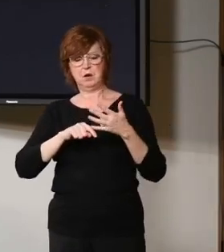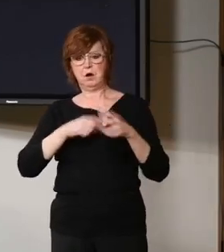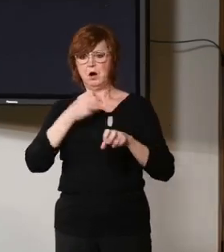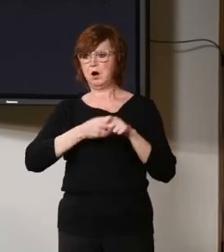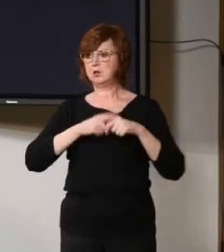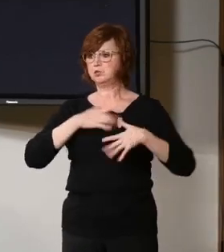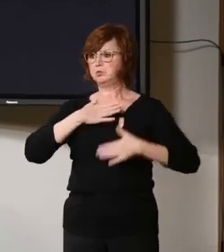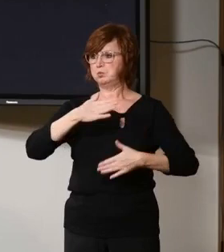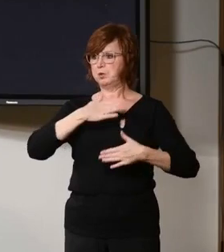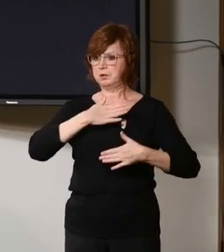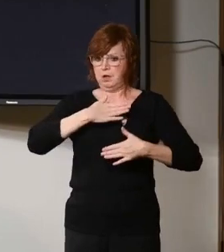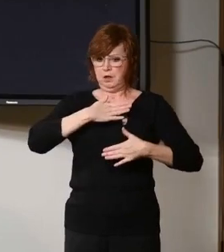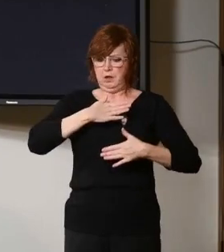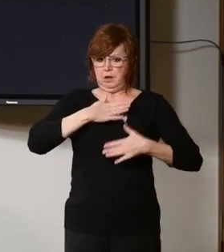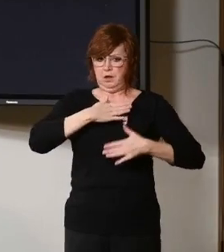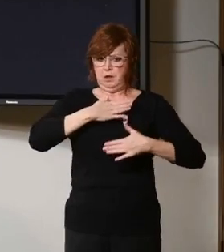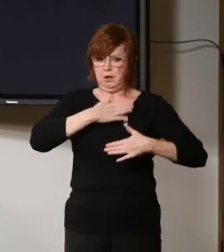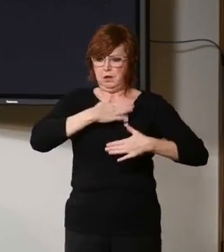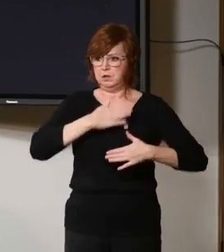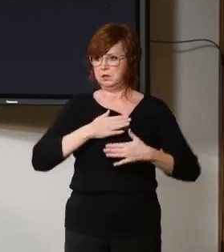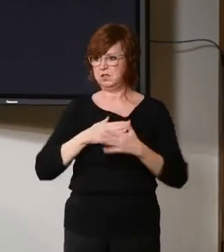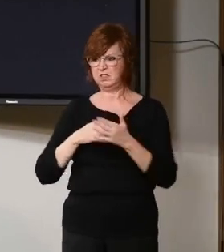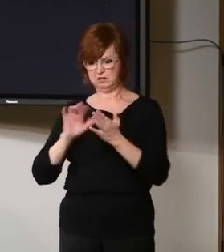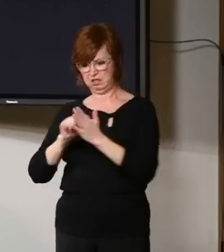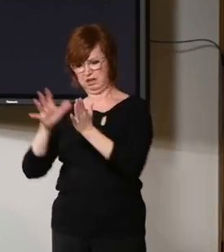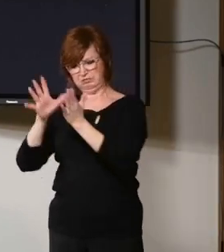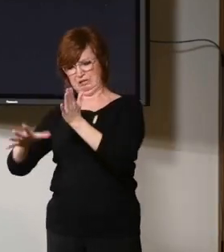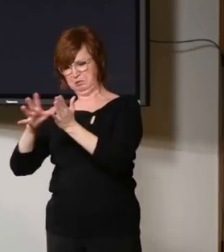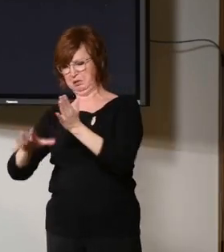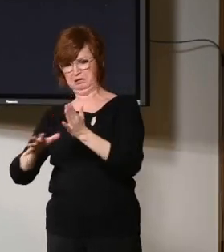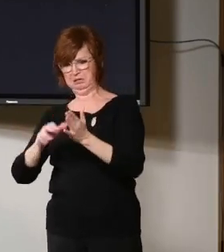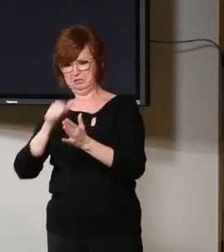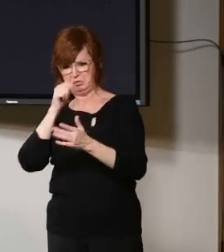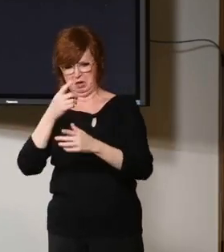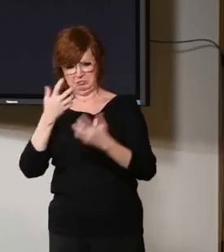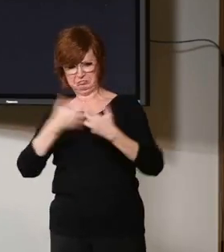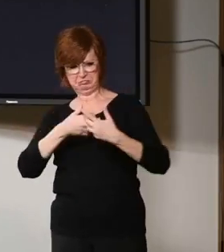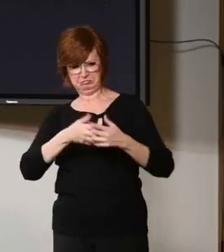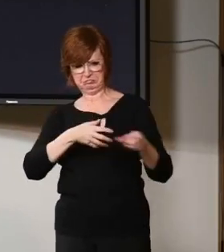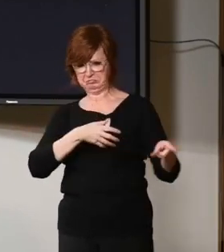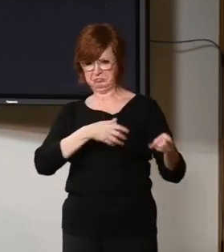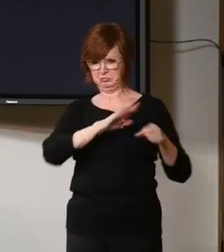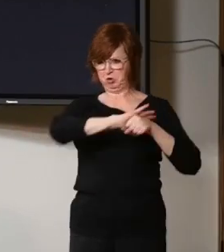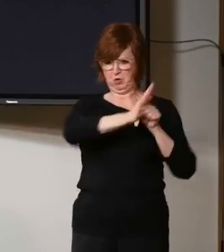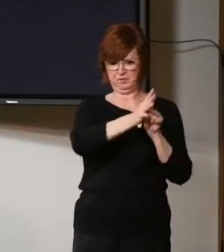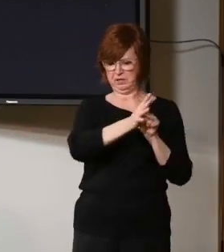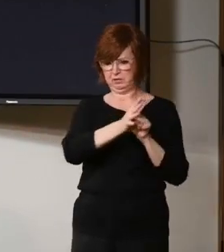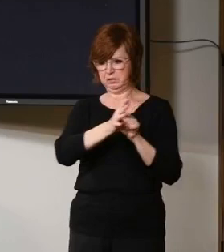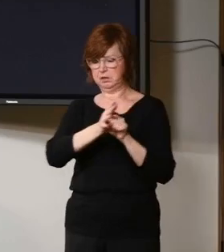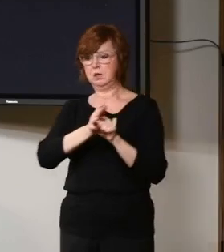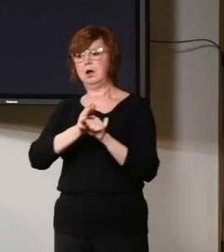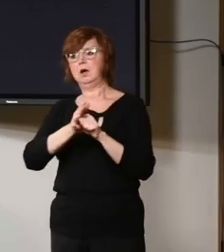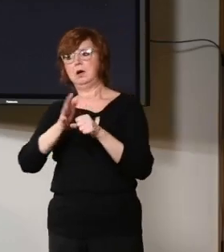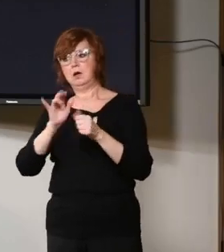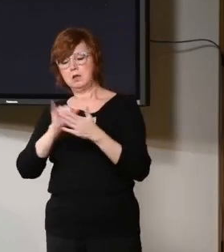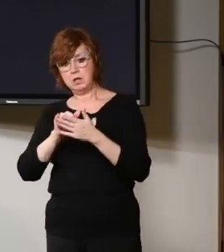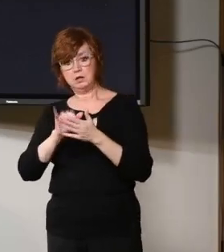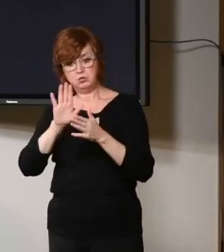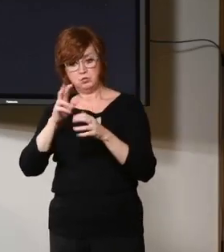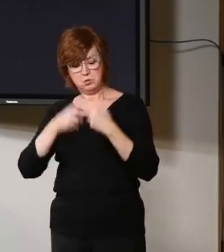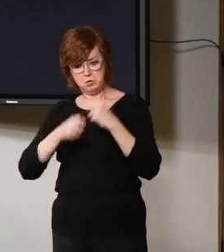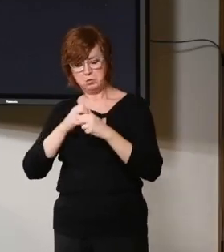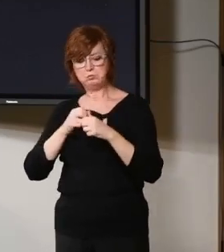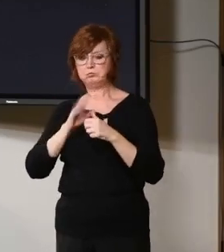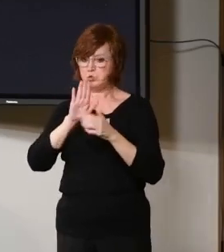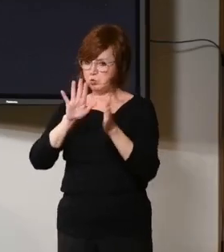to have diarrhea or other illnesses as a presenting complaint. However, your primary care physician will assess you, and if he thinks